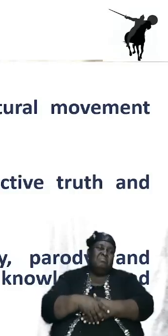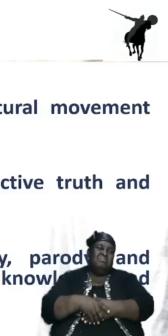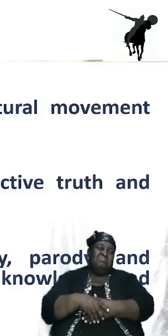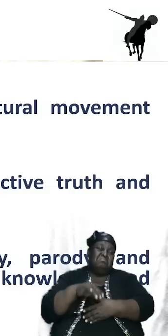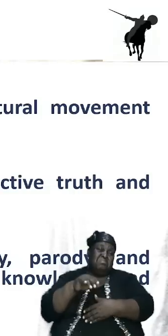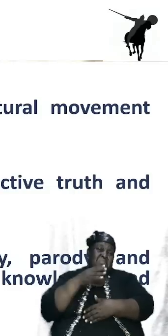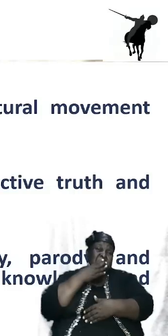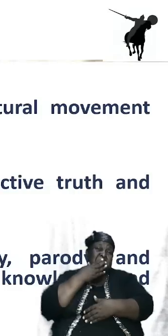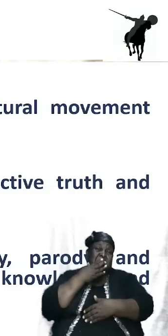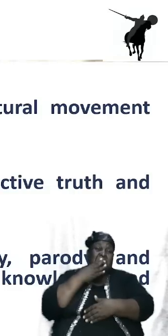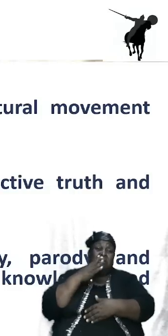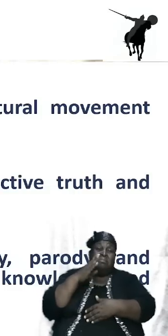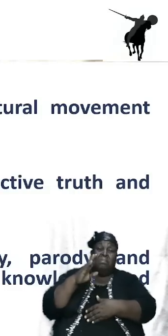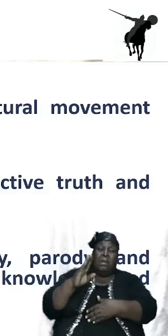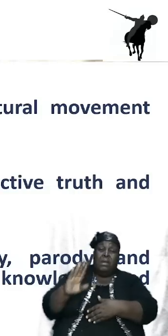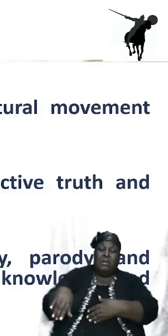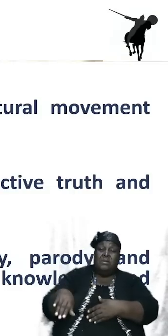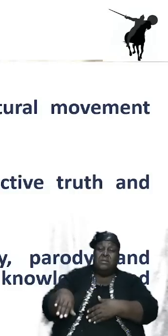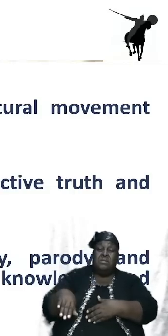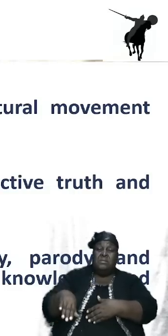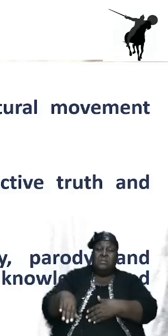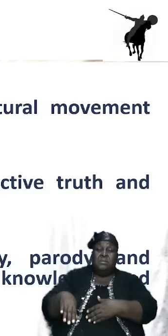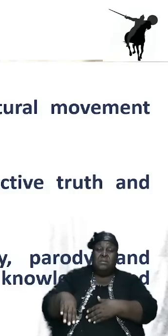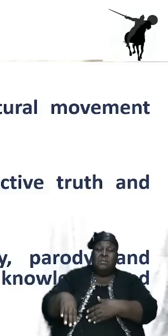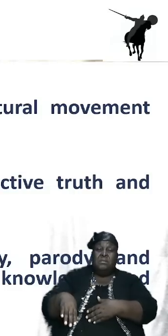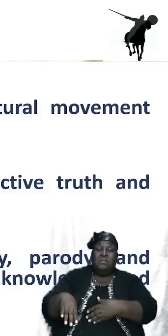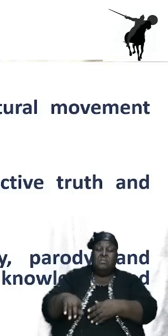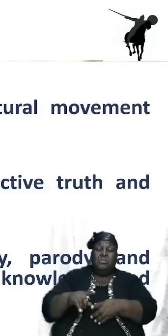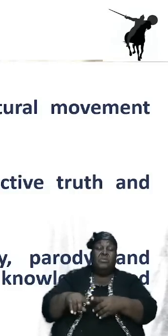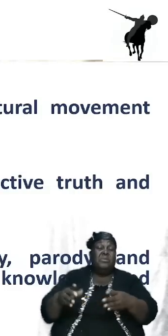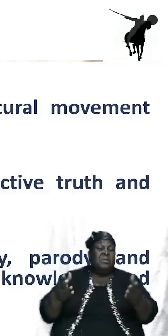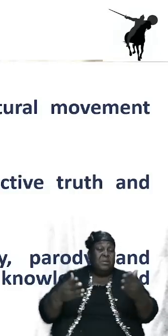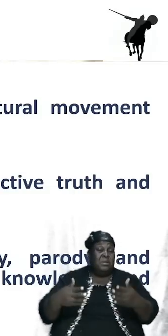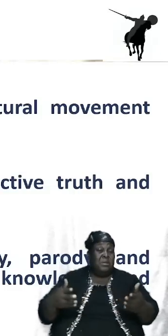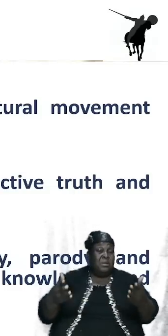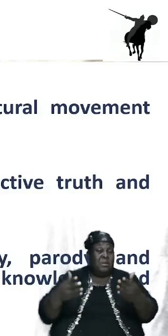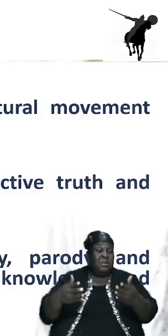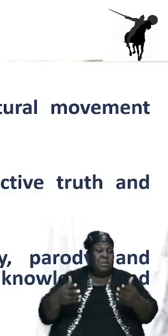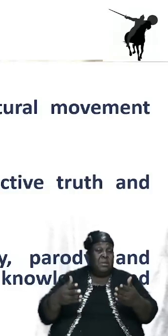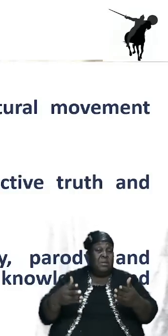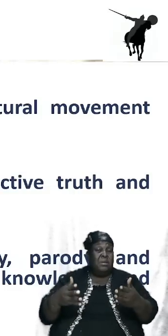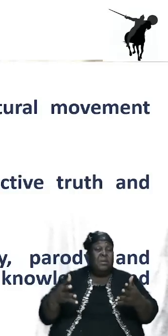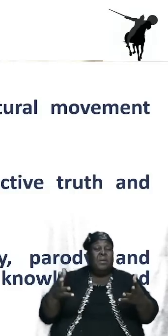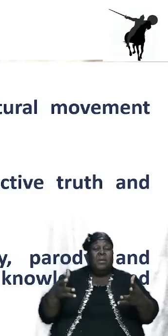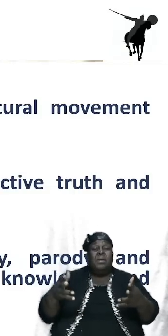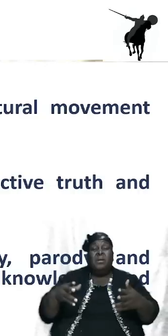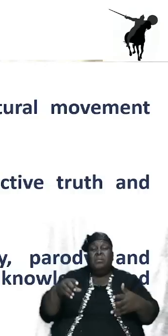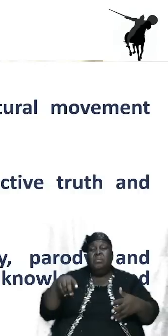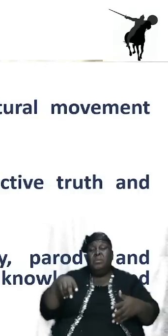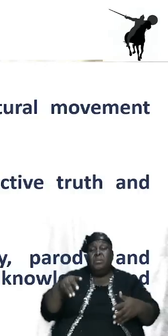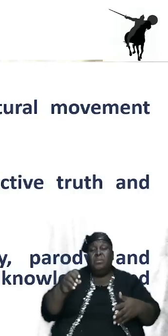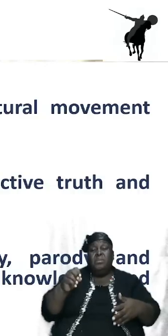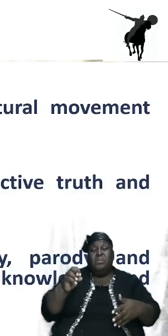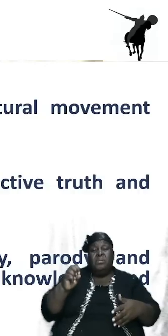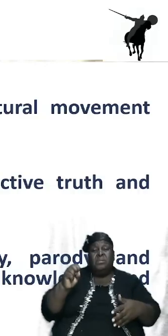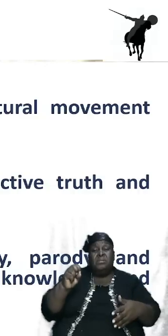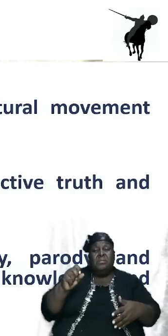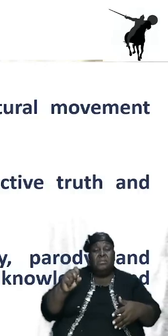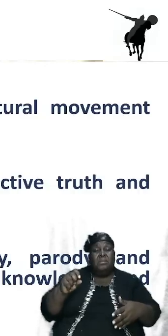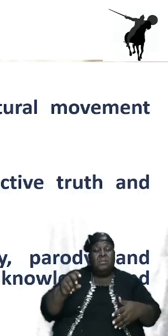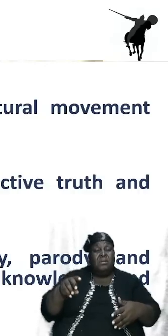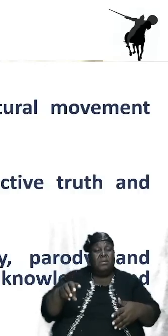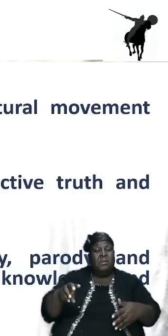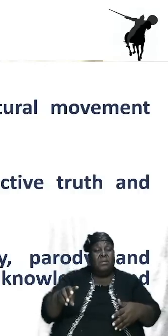bad. But hear what the postmodern believe now. The postmodern now reject all of that and